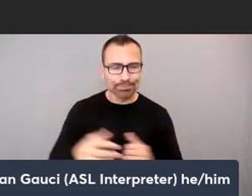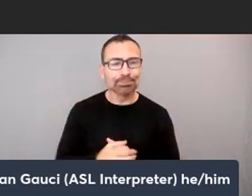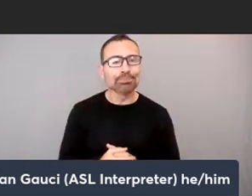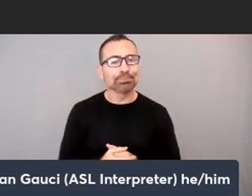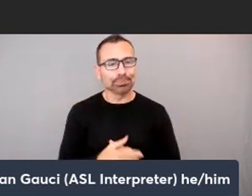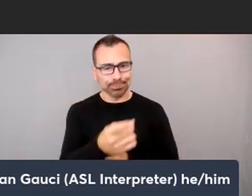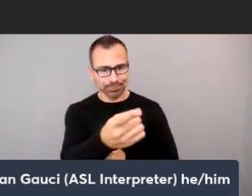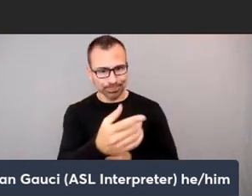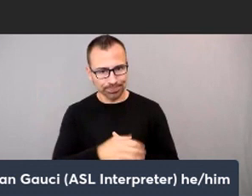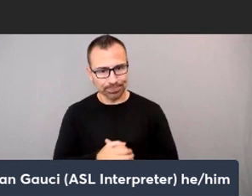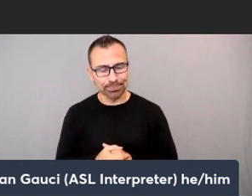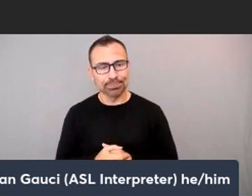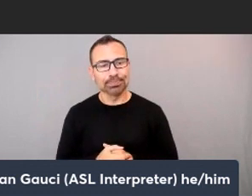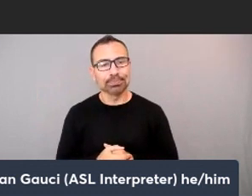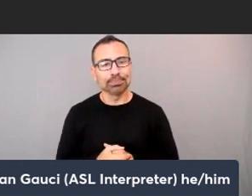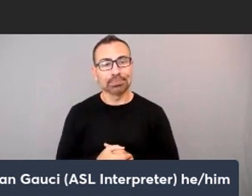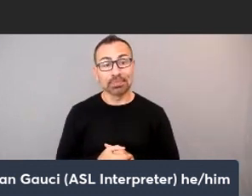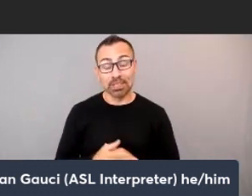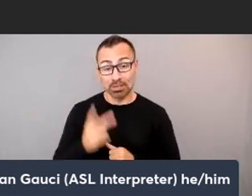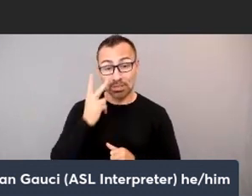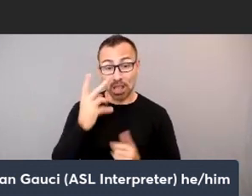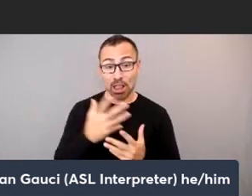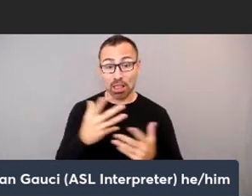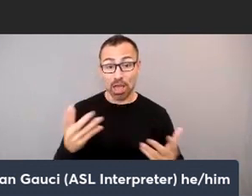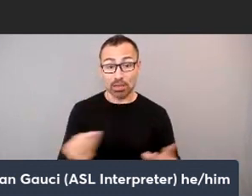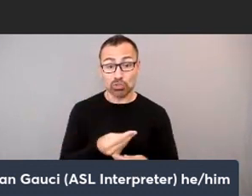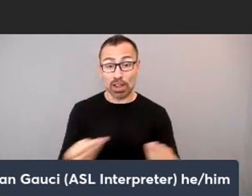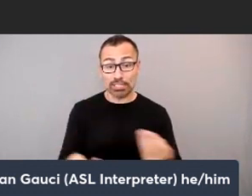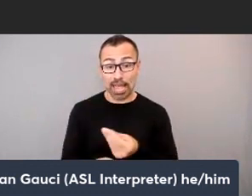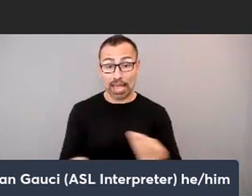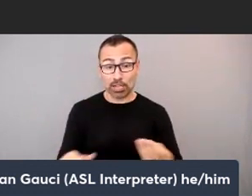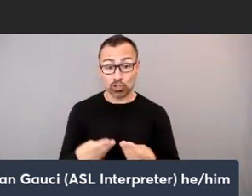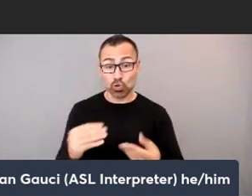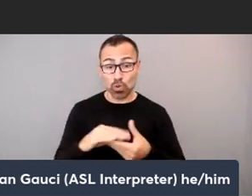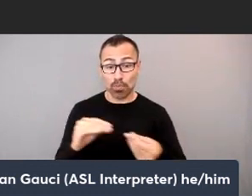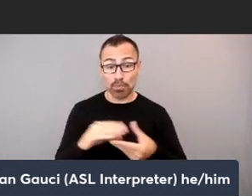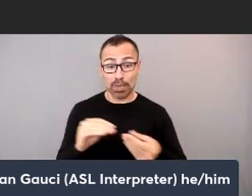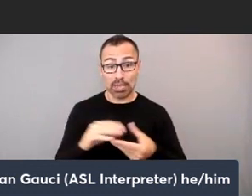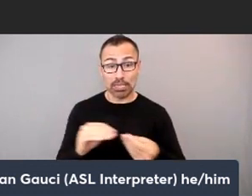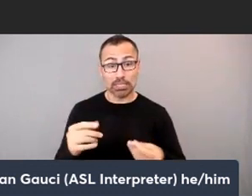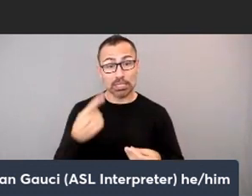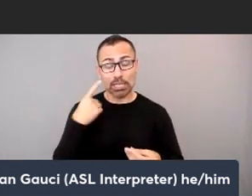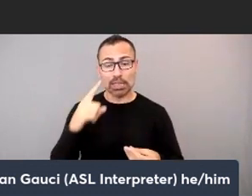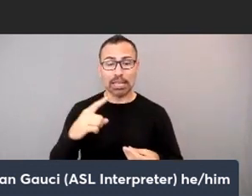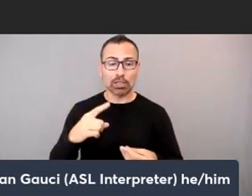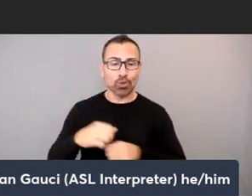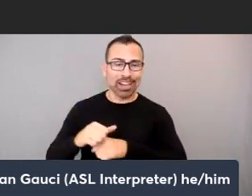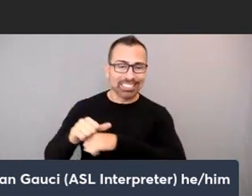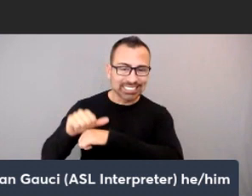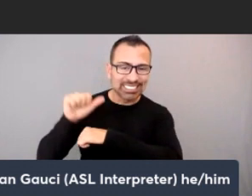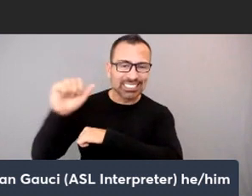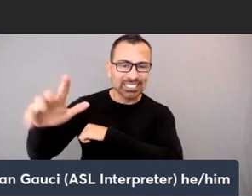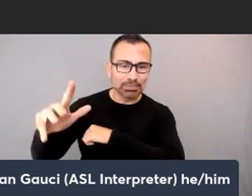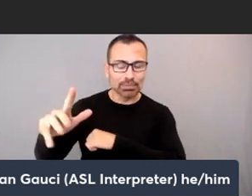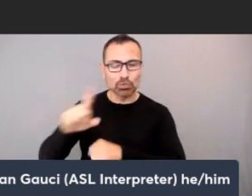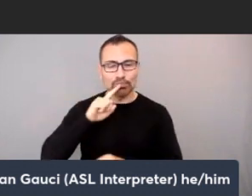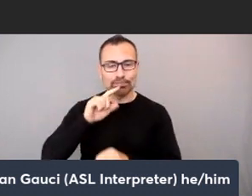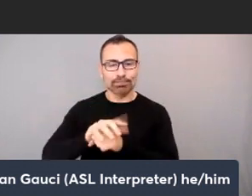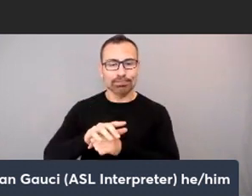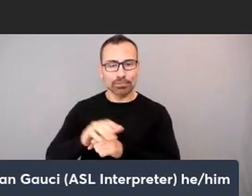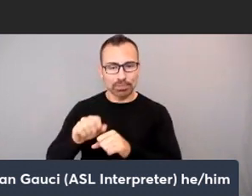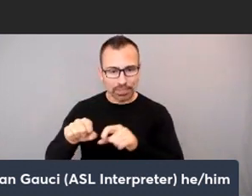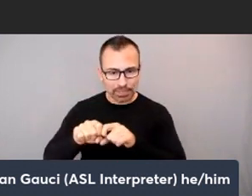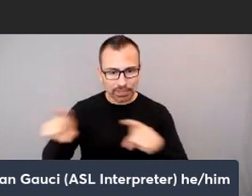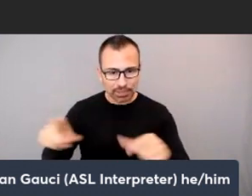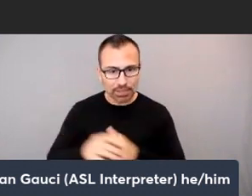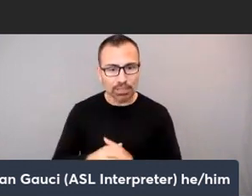we see a lot of transactional messages, like I mentioned, like ship confirmations, or you could see things like notifications